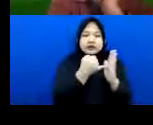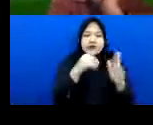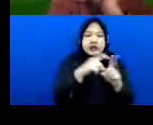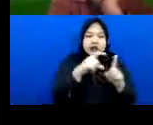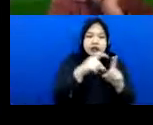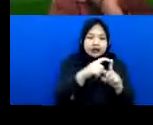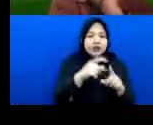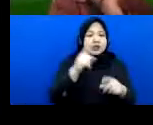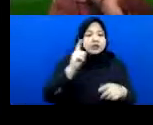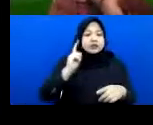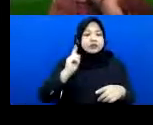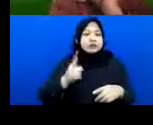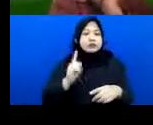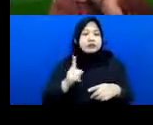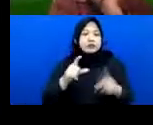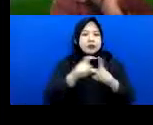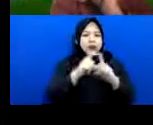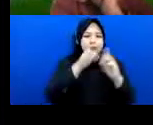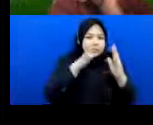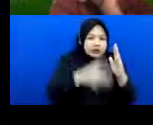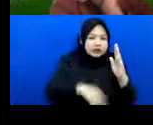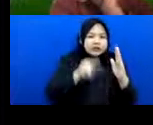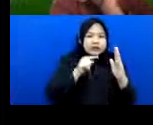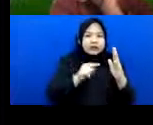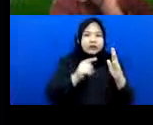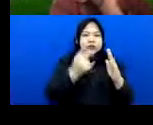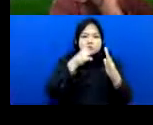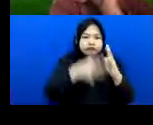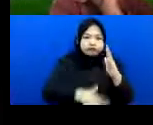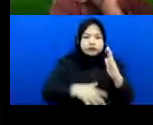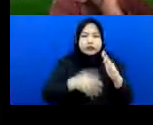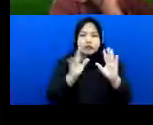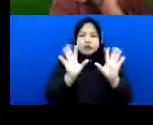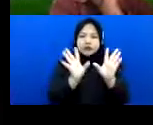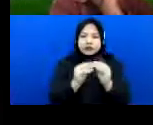because the qualitative data might be extensive and numerous.